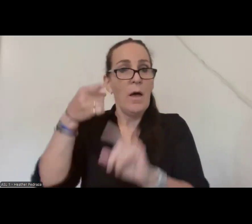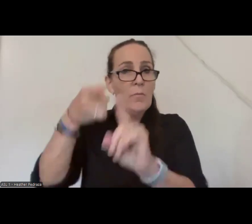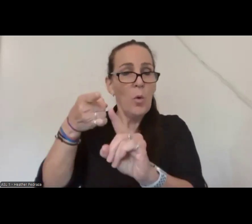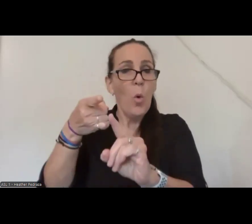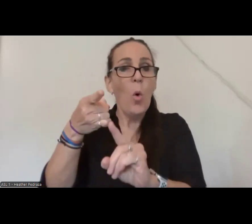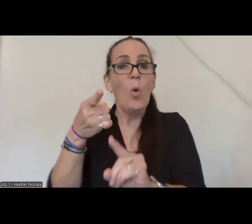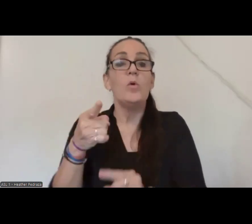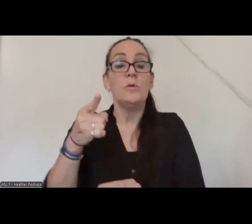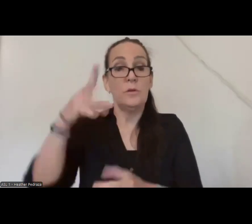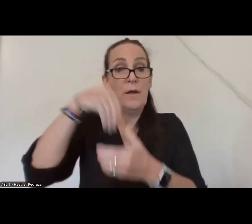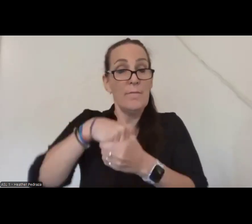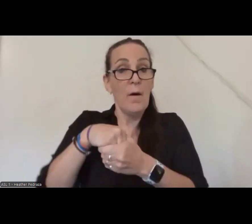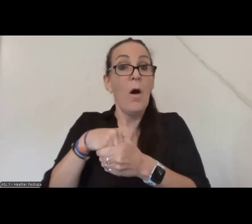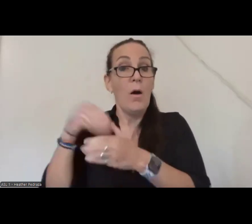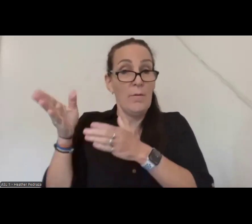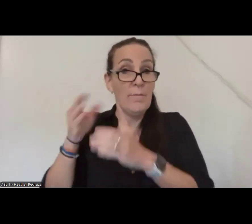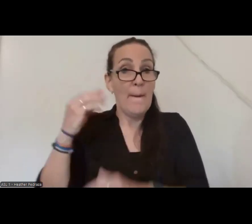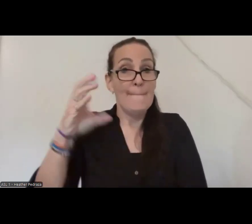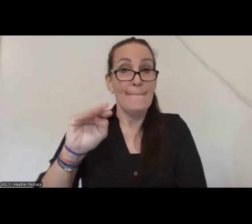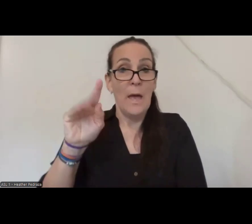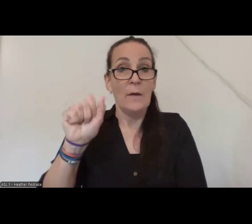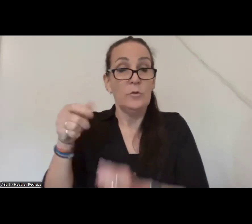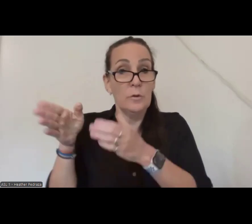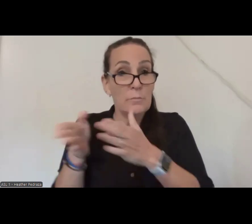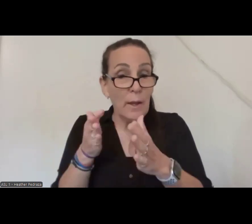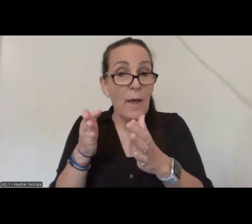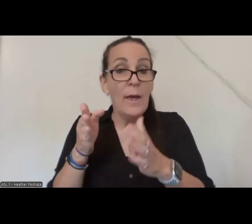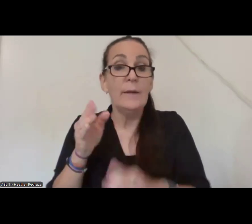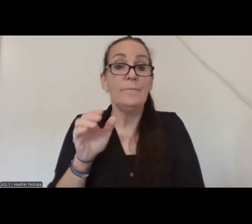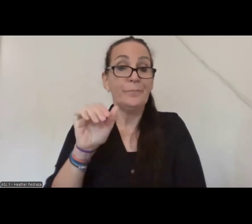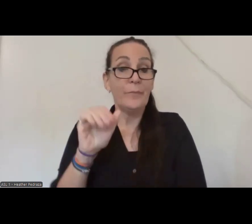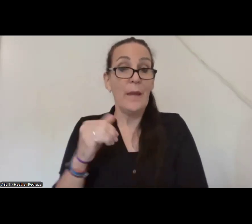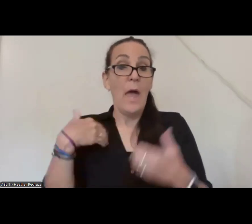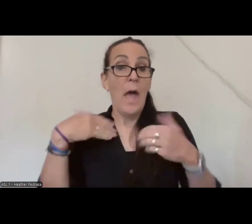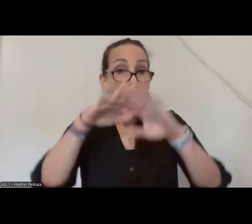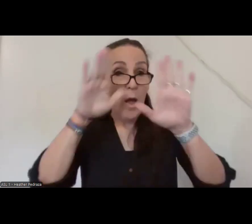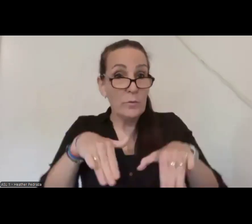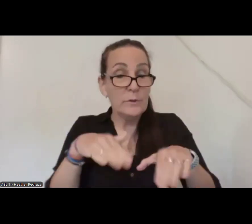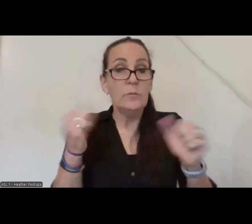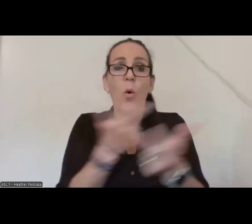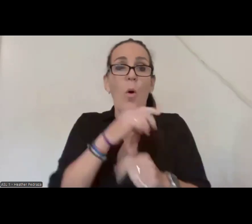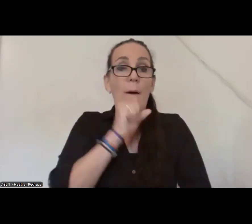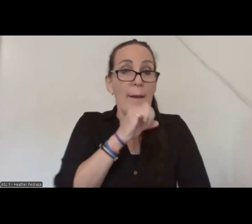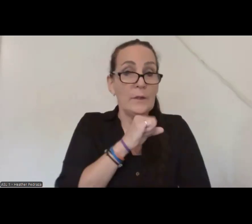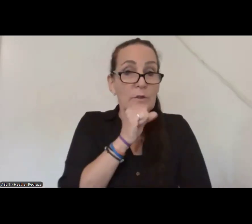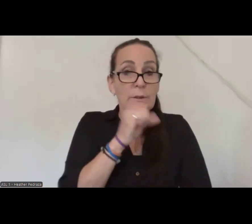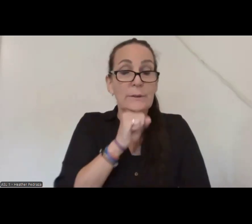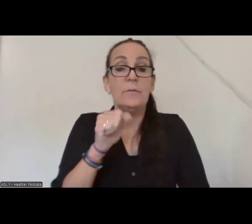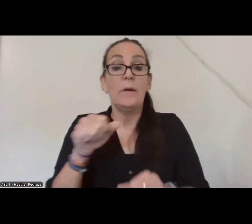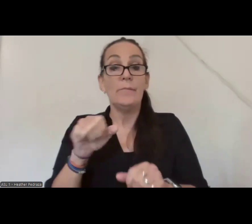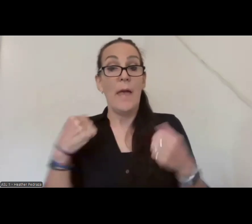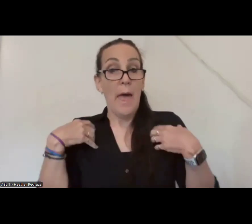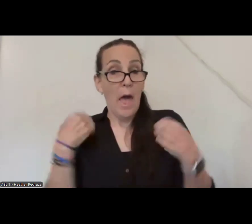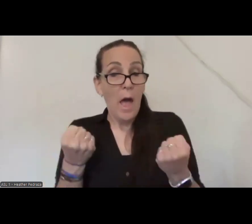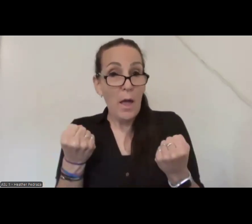Aging: housing for all ages and stages, health reimagined, inclusion and equity,